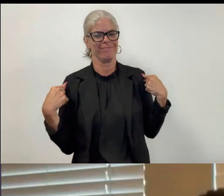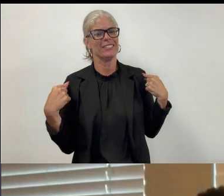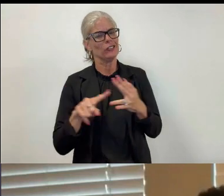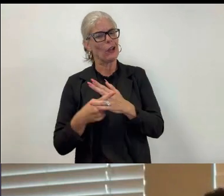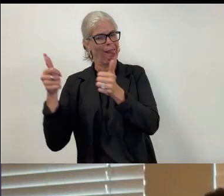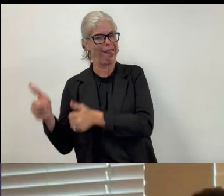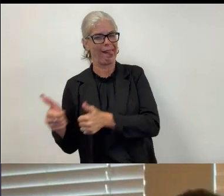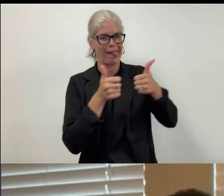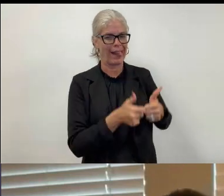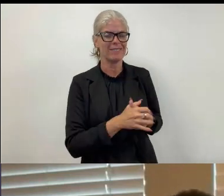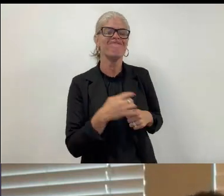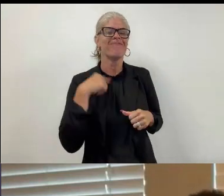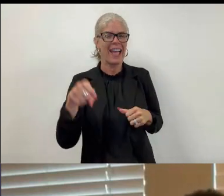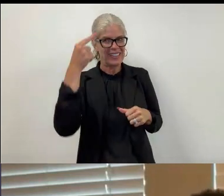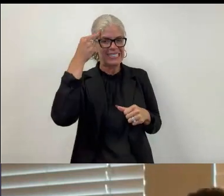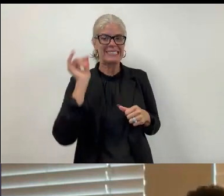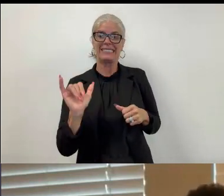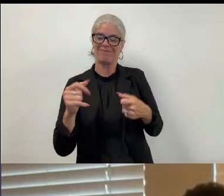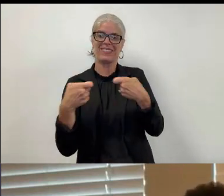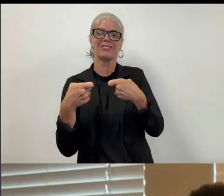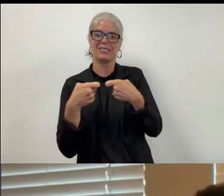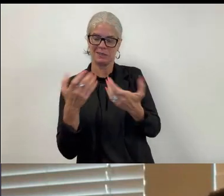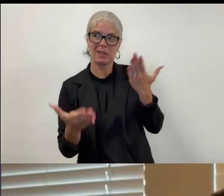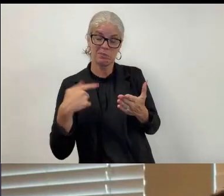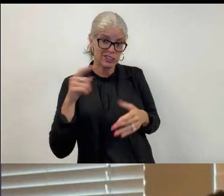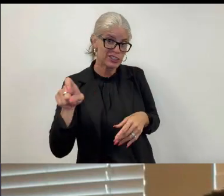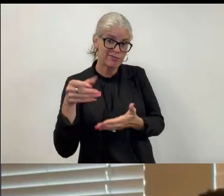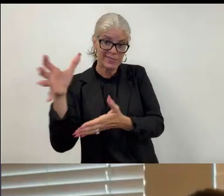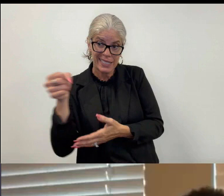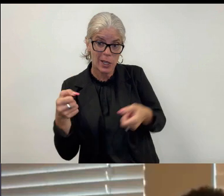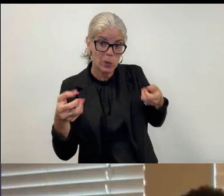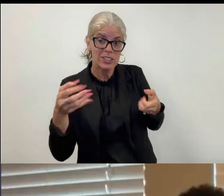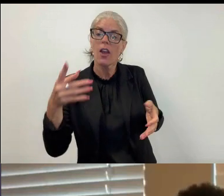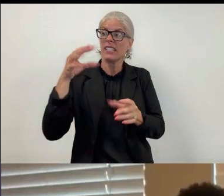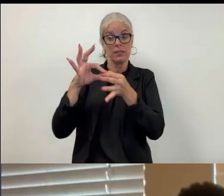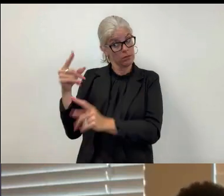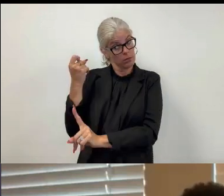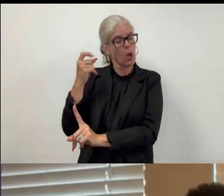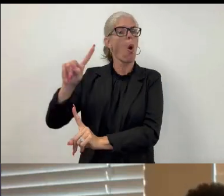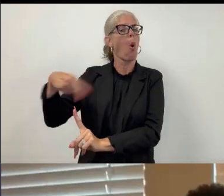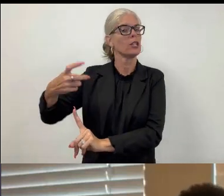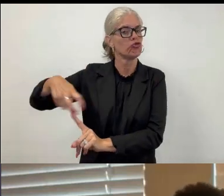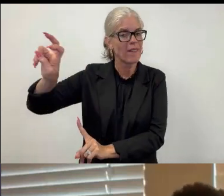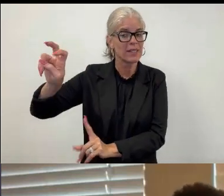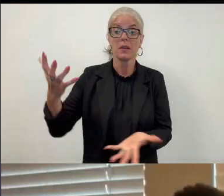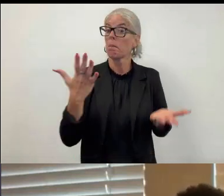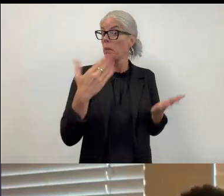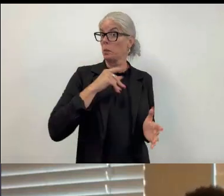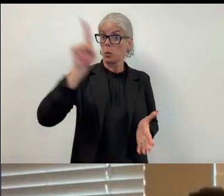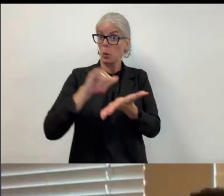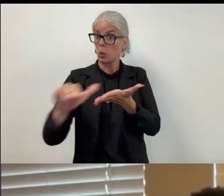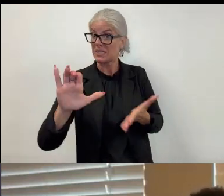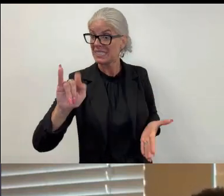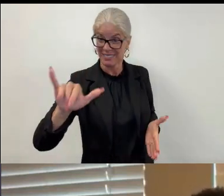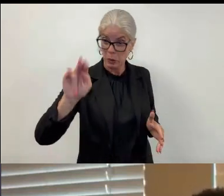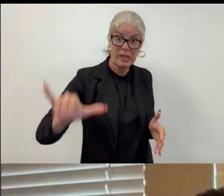I age and my shoulders get older and older, I've considered power chairs, especially for purposes of traveling.